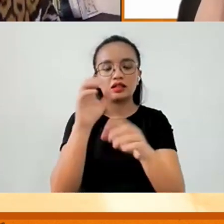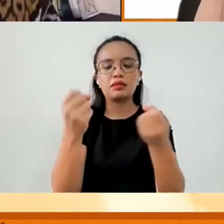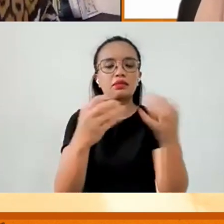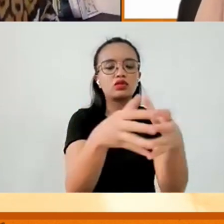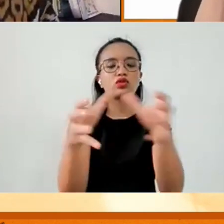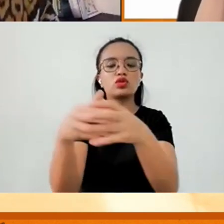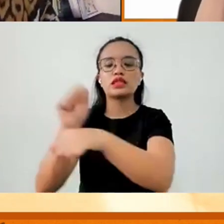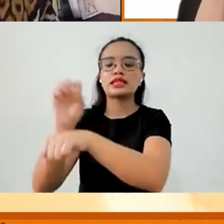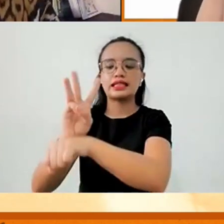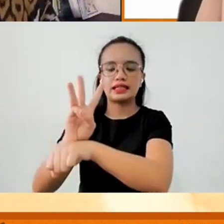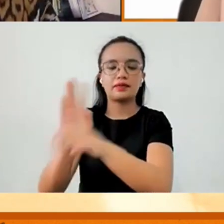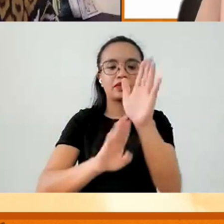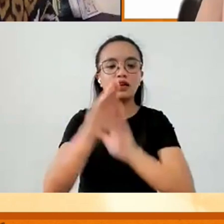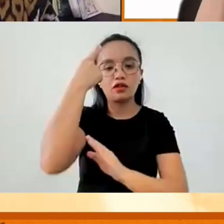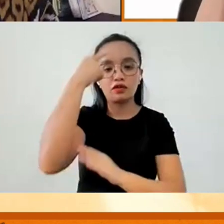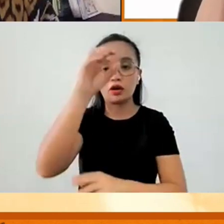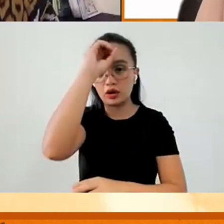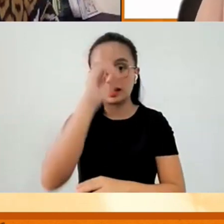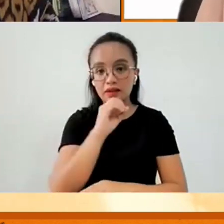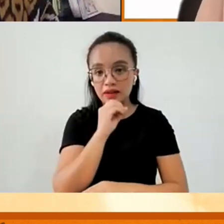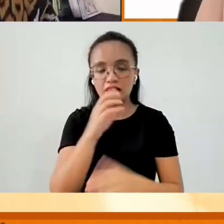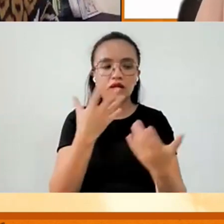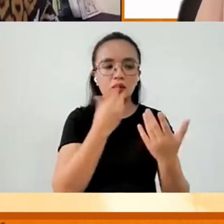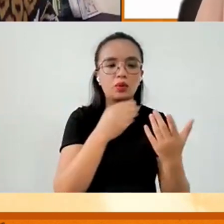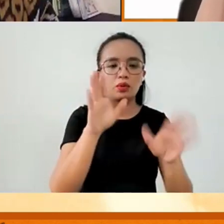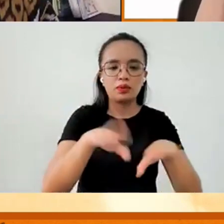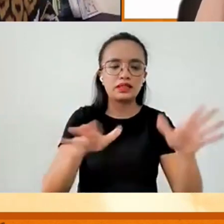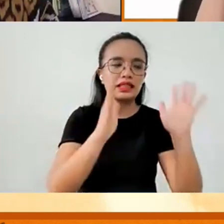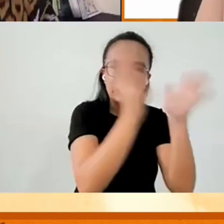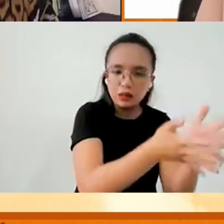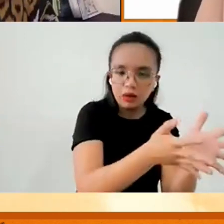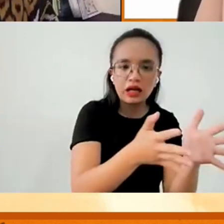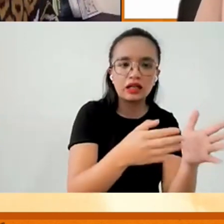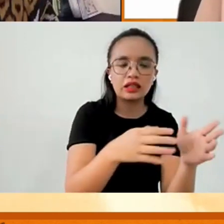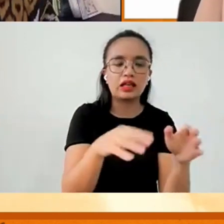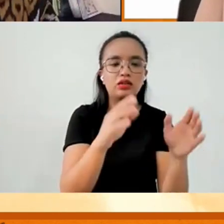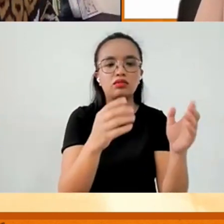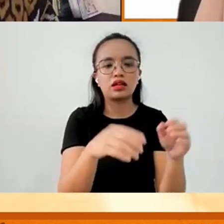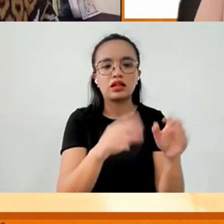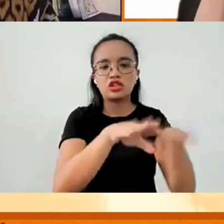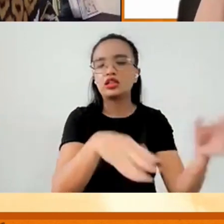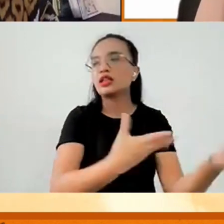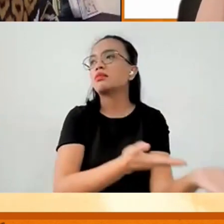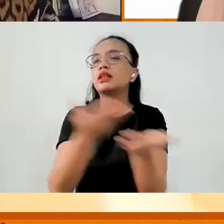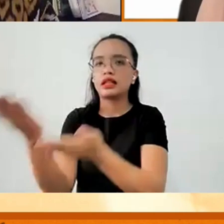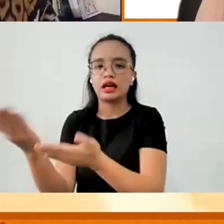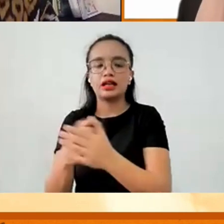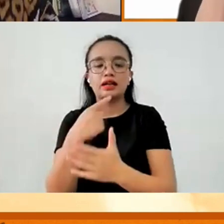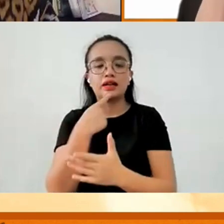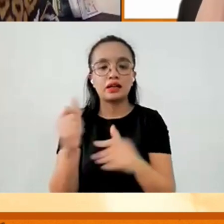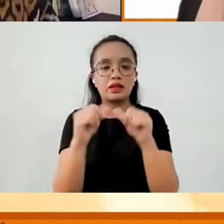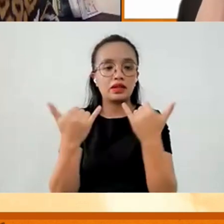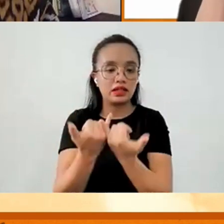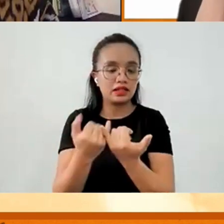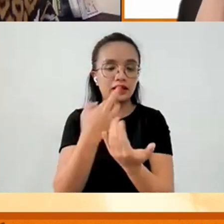Development for orphans, foundlings, abandoned, and surrendered children. And based on the agency's report,